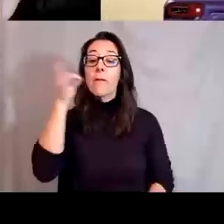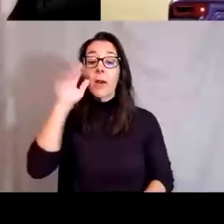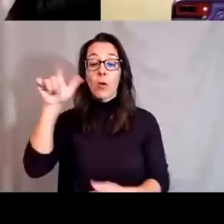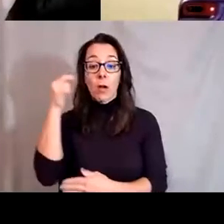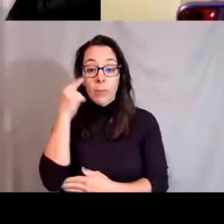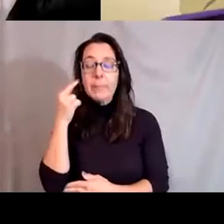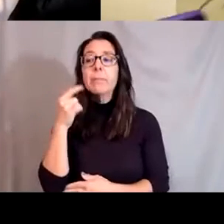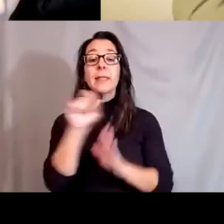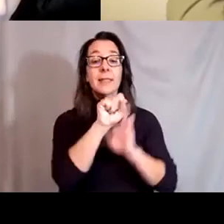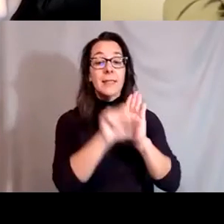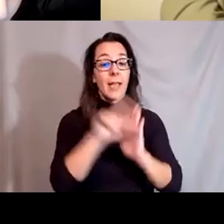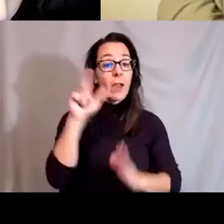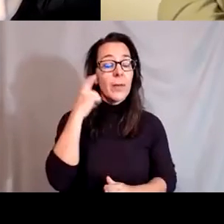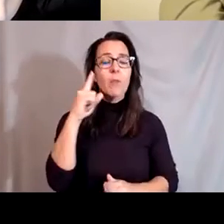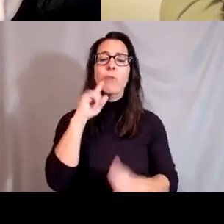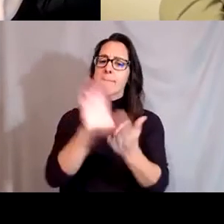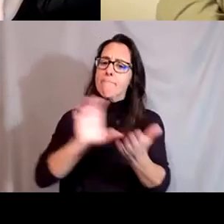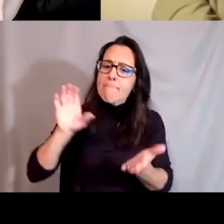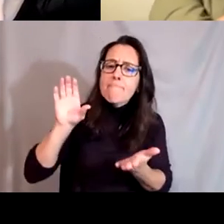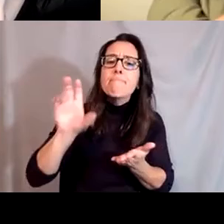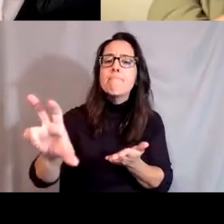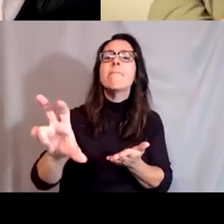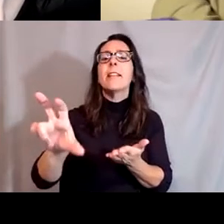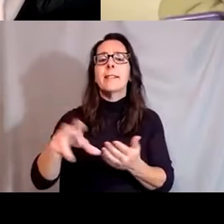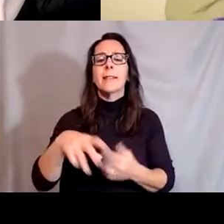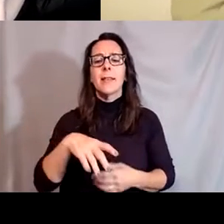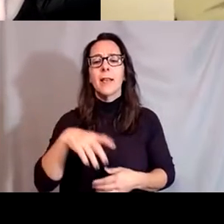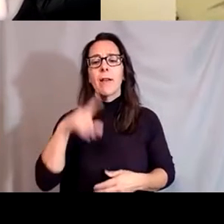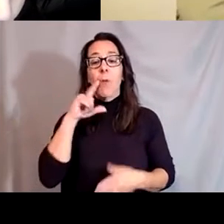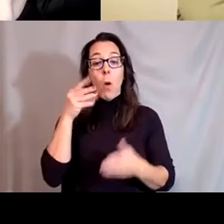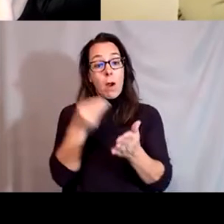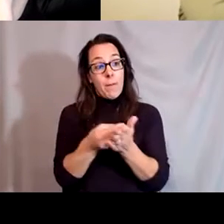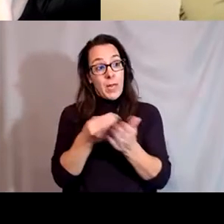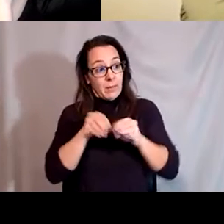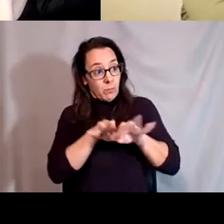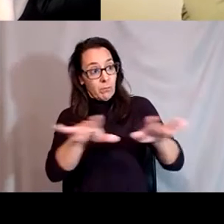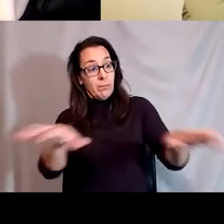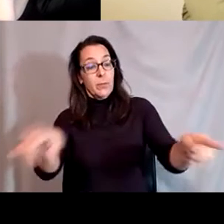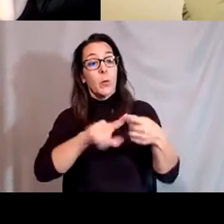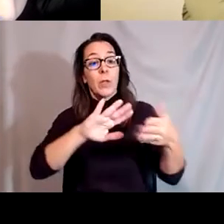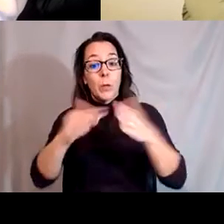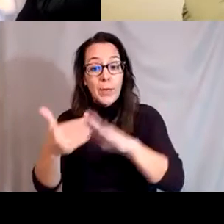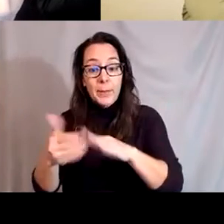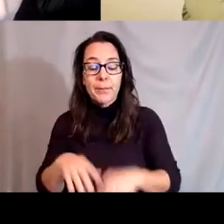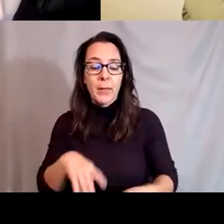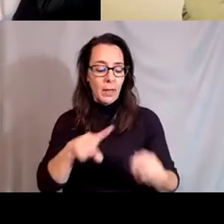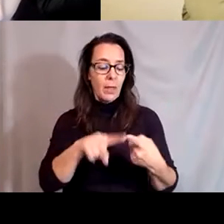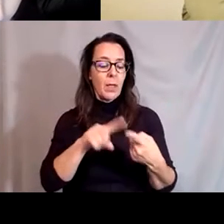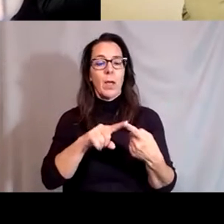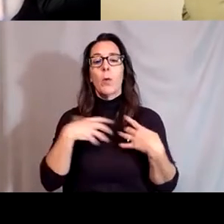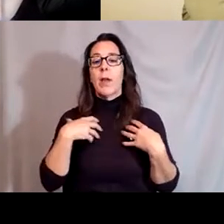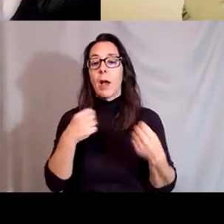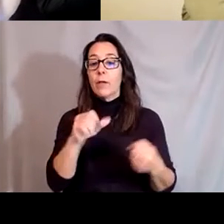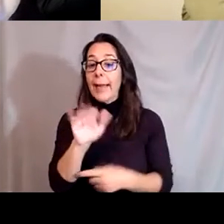the state government and monies that enter into our communities, right? The Recovery Act, the